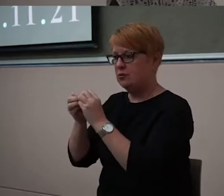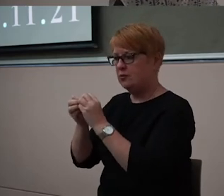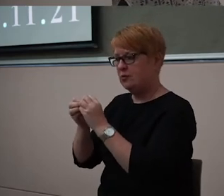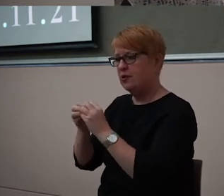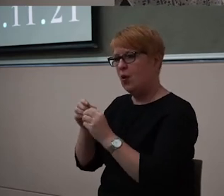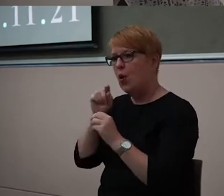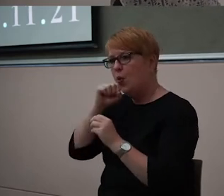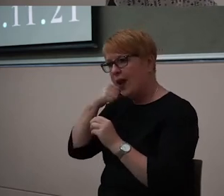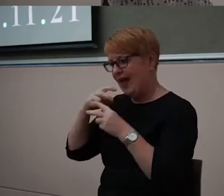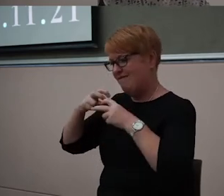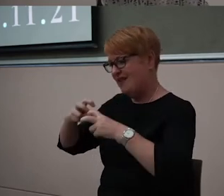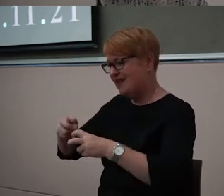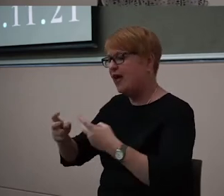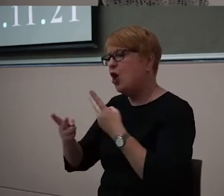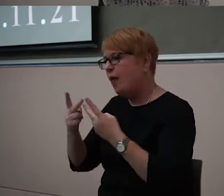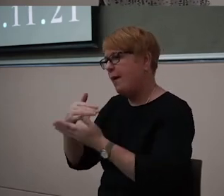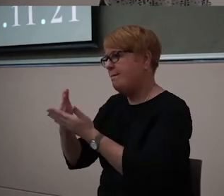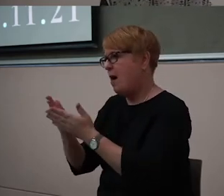other parts of the program.